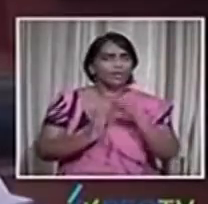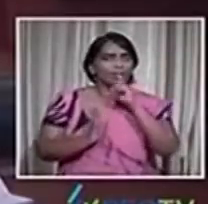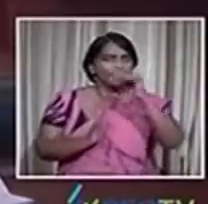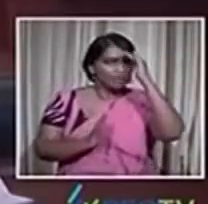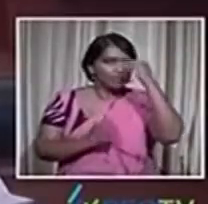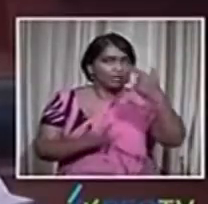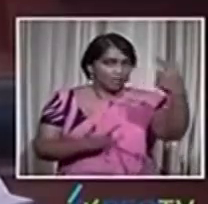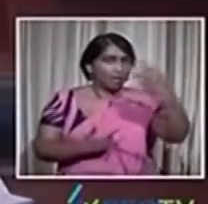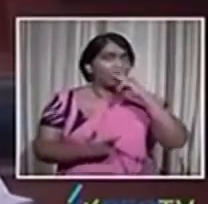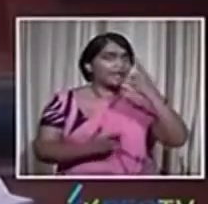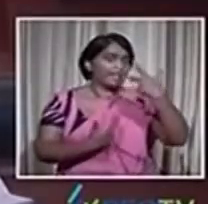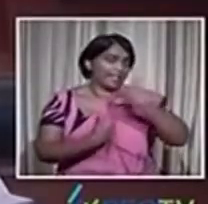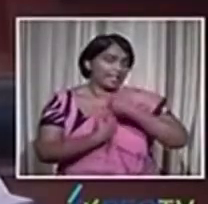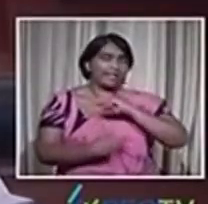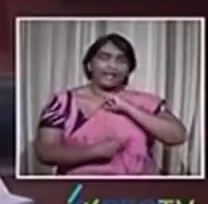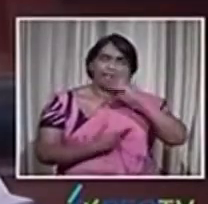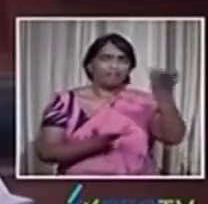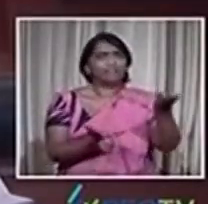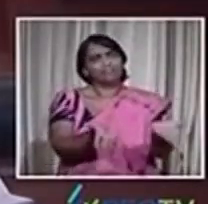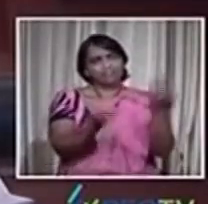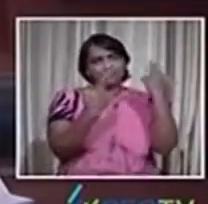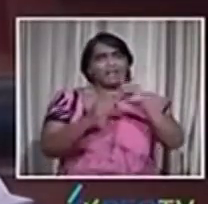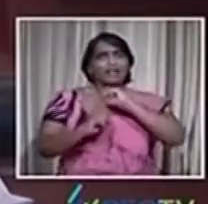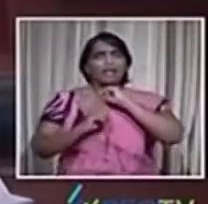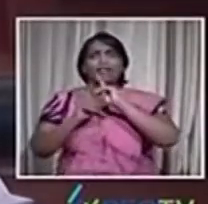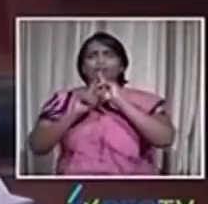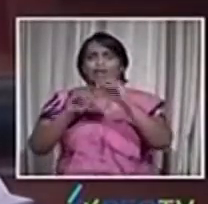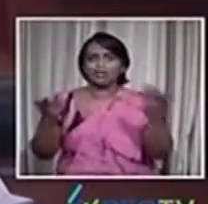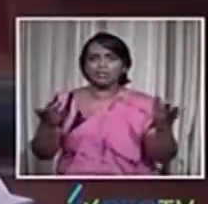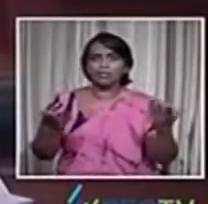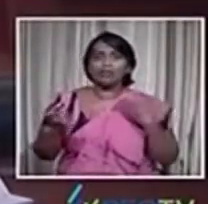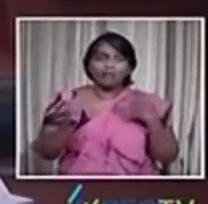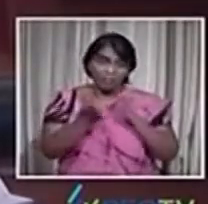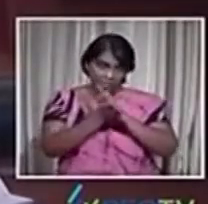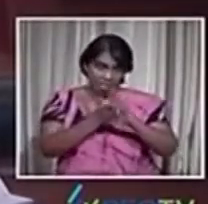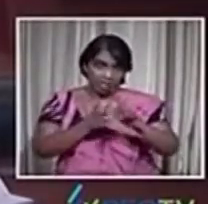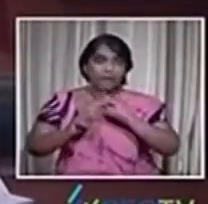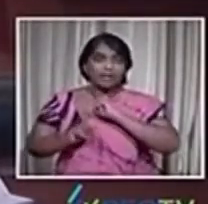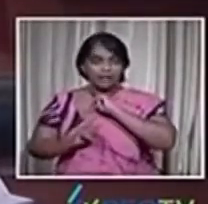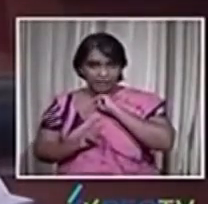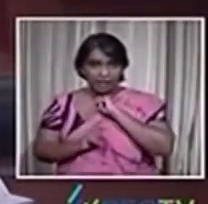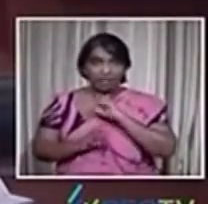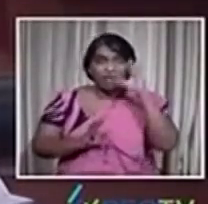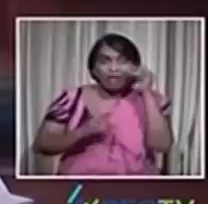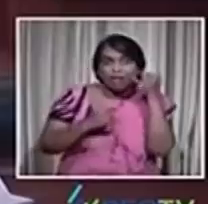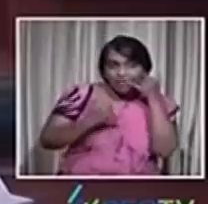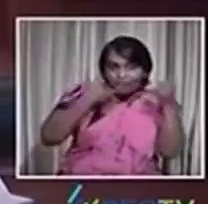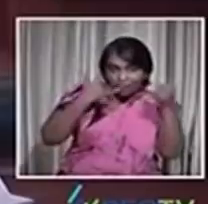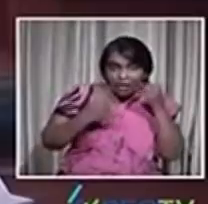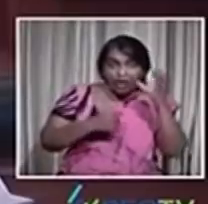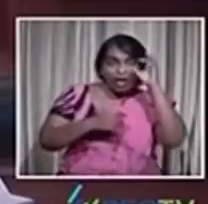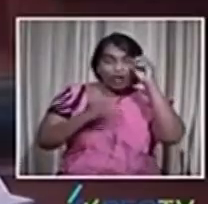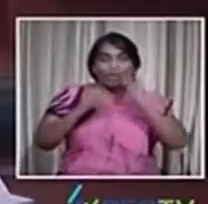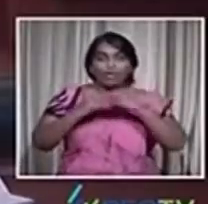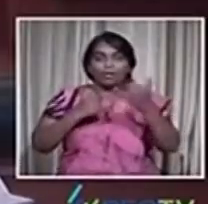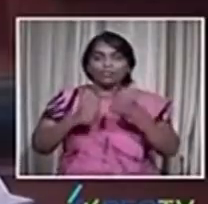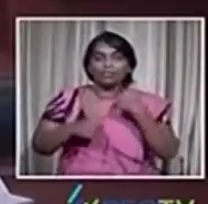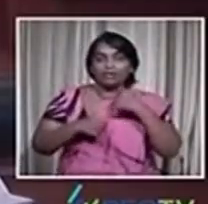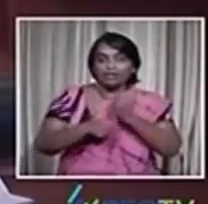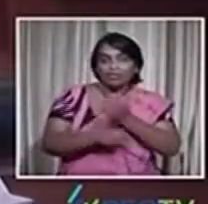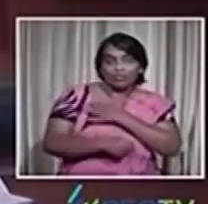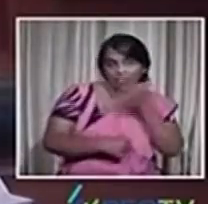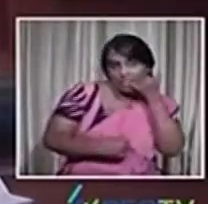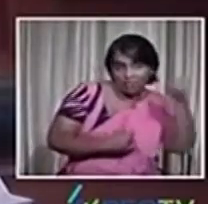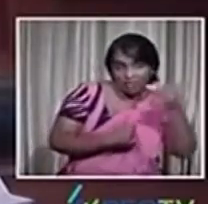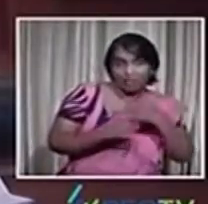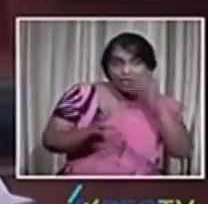with the people on the ground. He is now in a bunker. He did not heed your warnings either. Did he allow you to meet him? Did he pay attention to the concerns